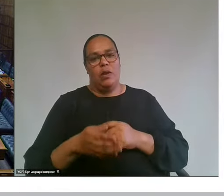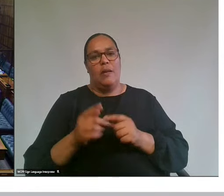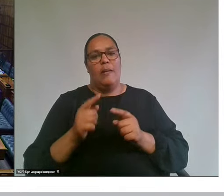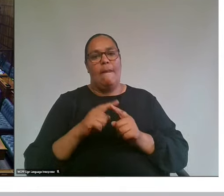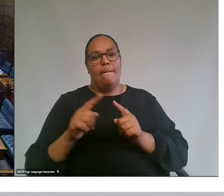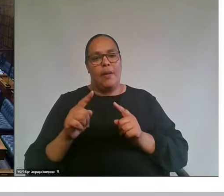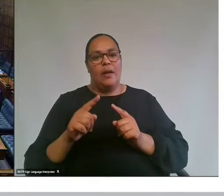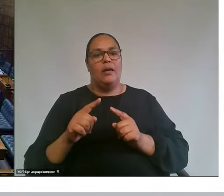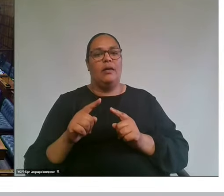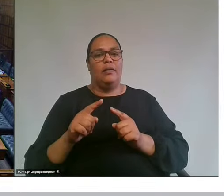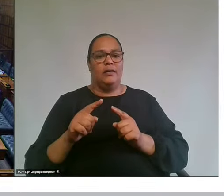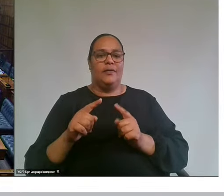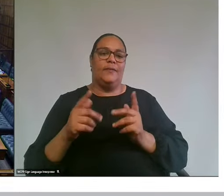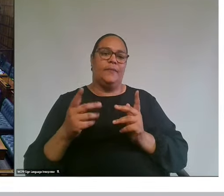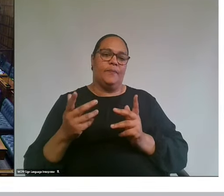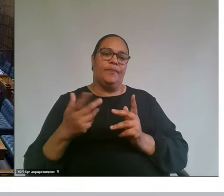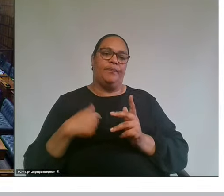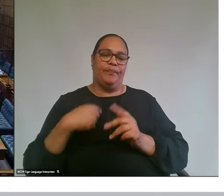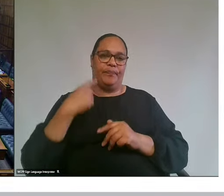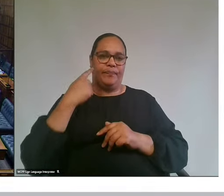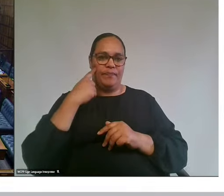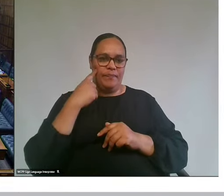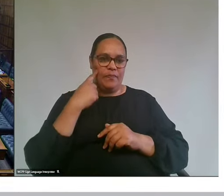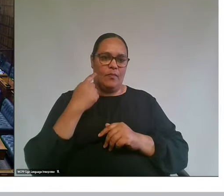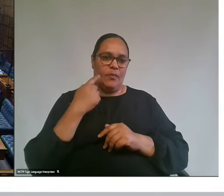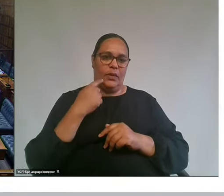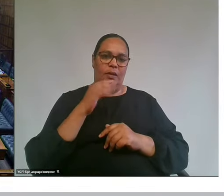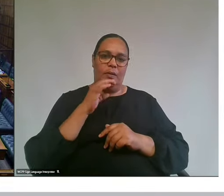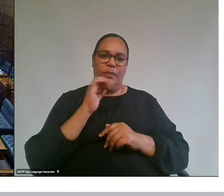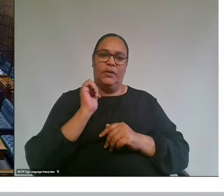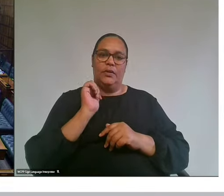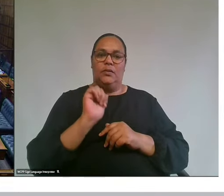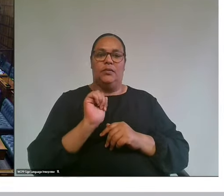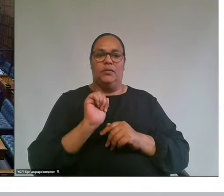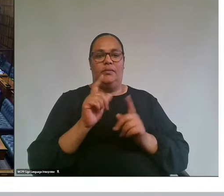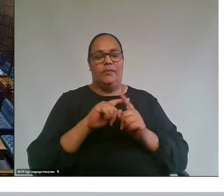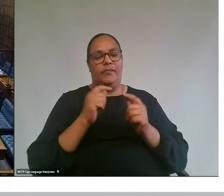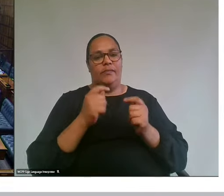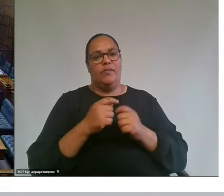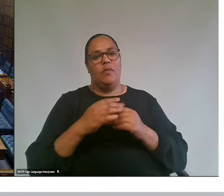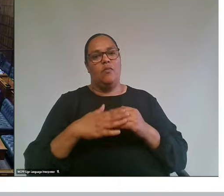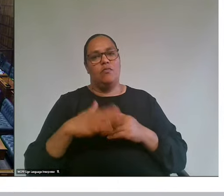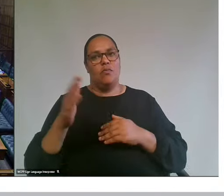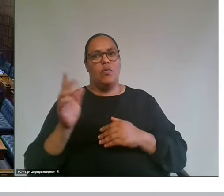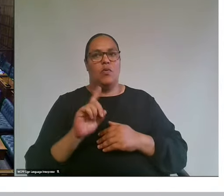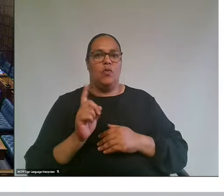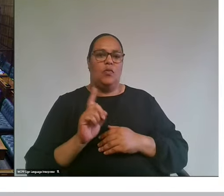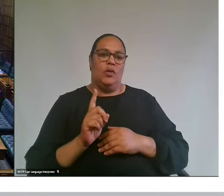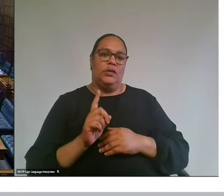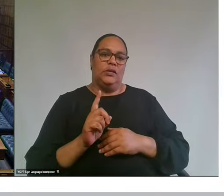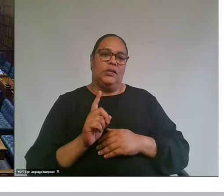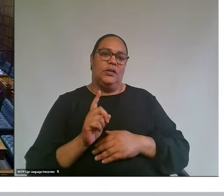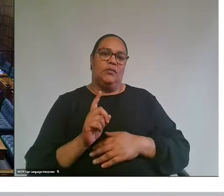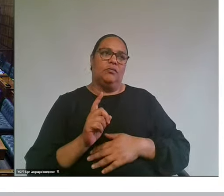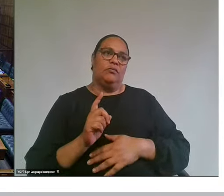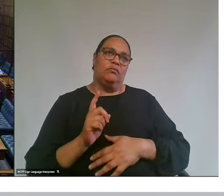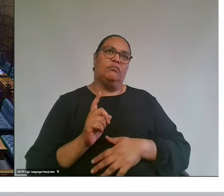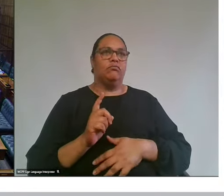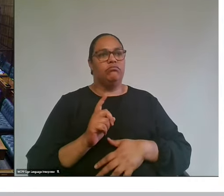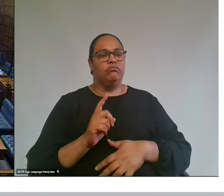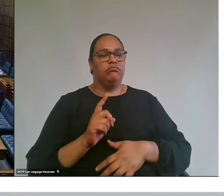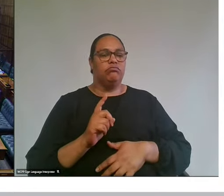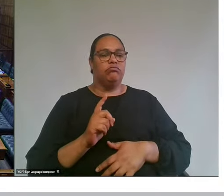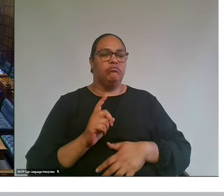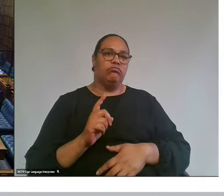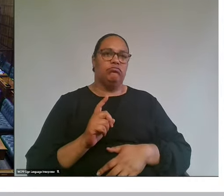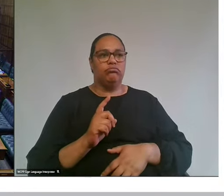fact um uh I think that the you know the the the team are much more um in fact we've only